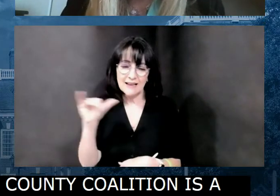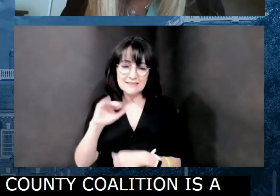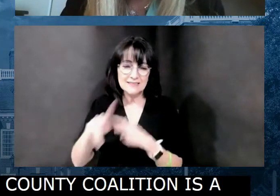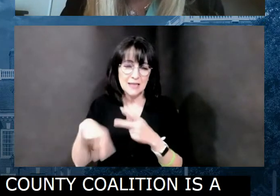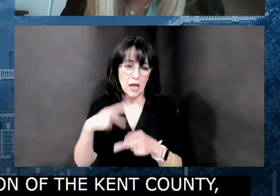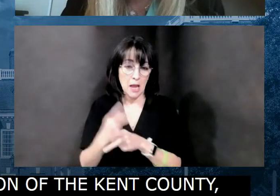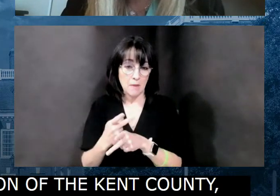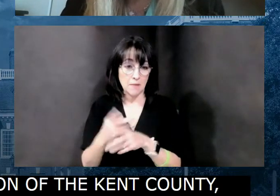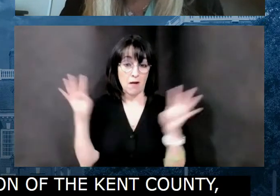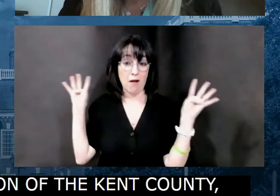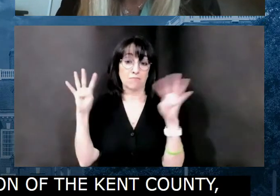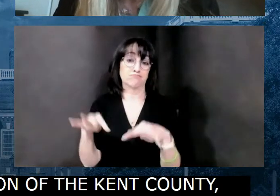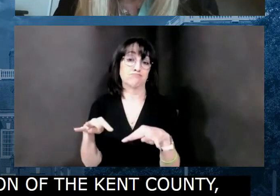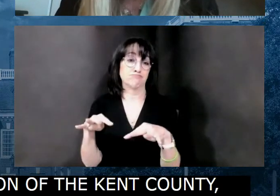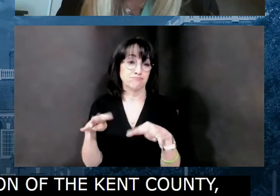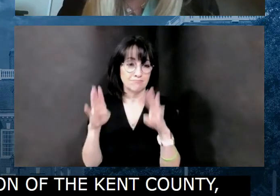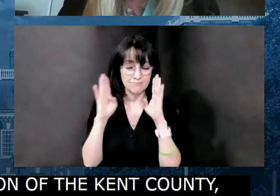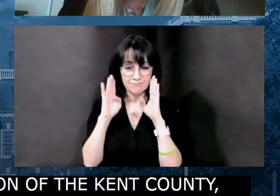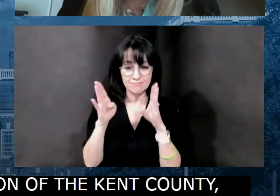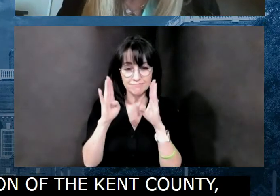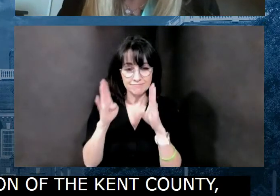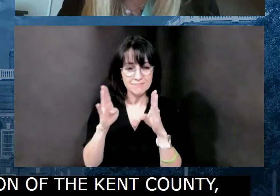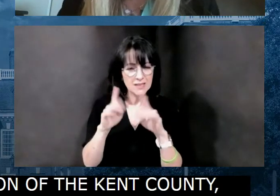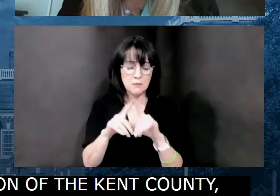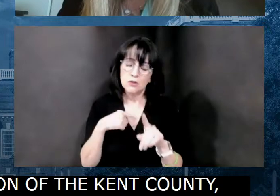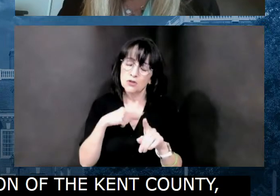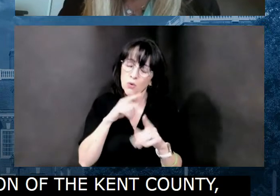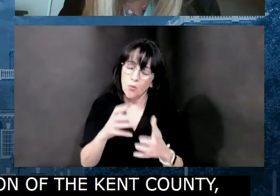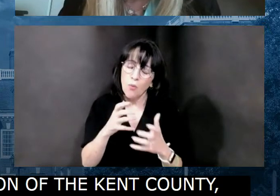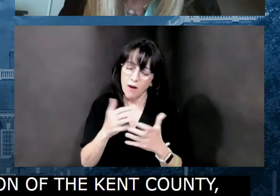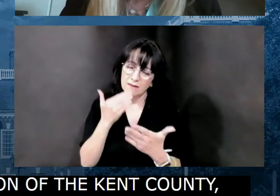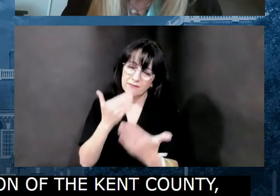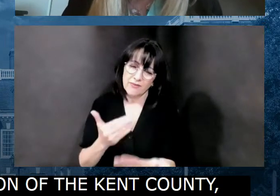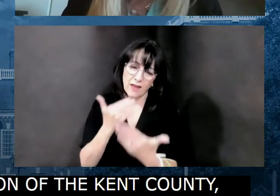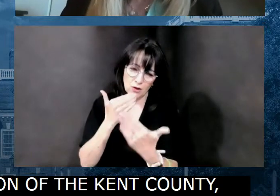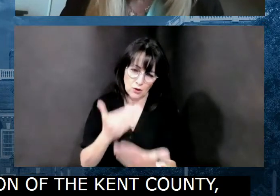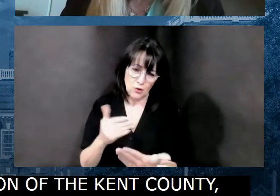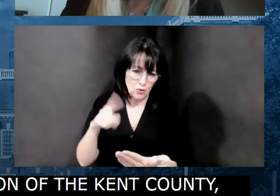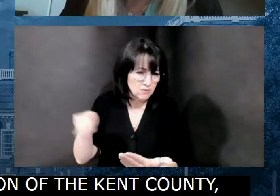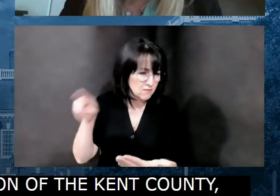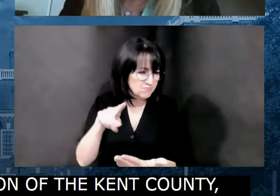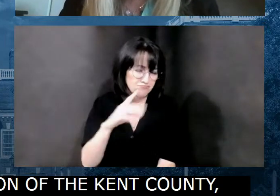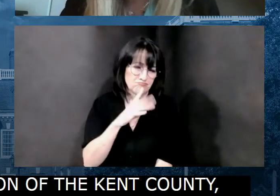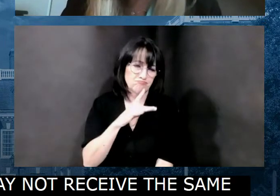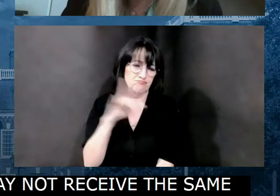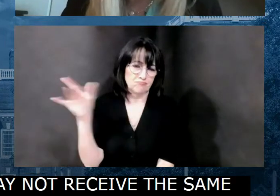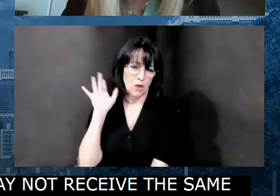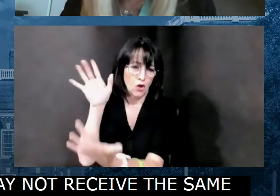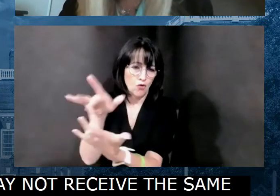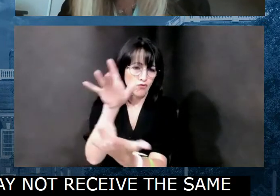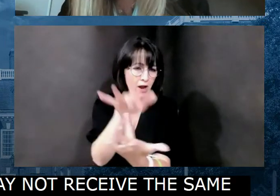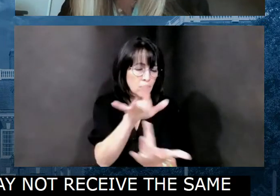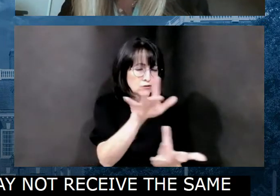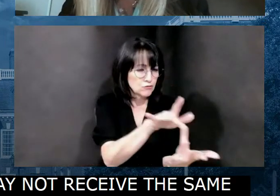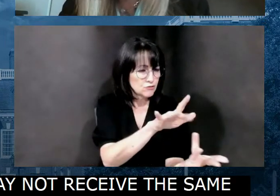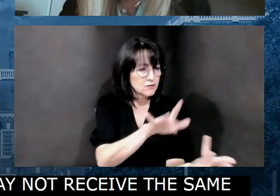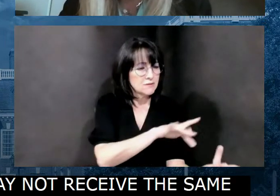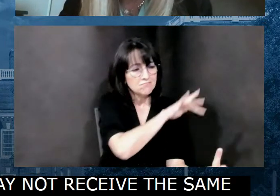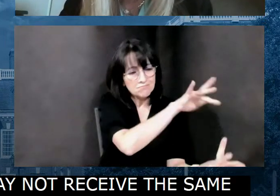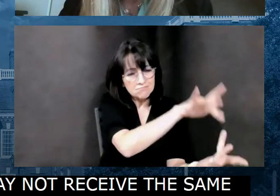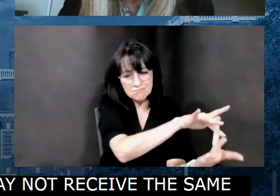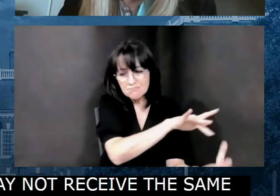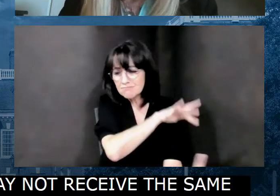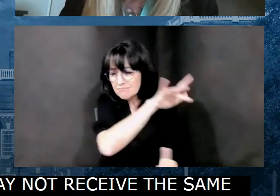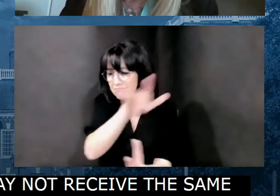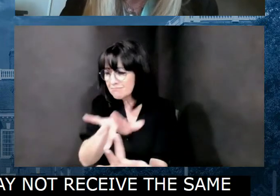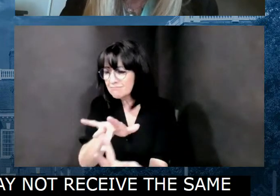in other parts of the state. But we really want to thank them for their outreach to vulnerable populations in churches, the Modern Maturity